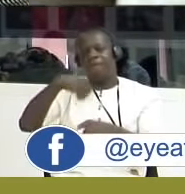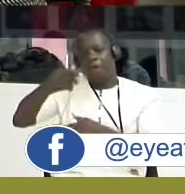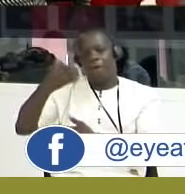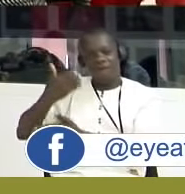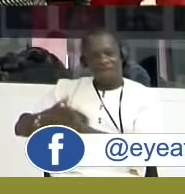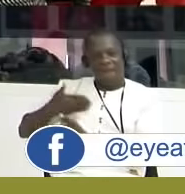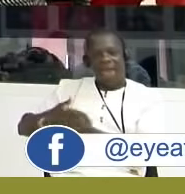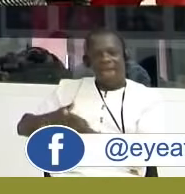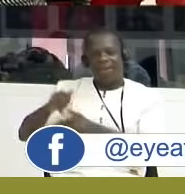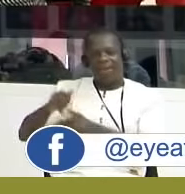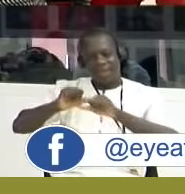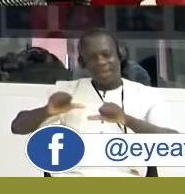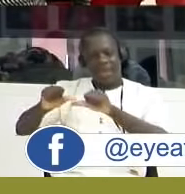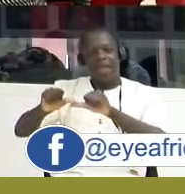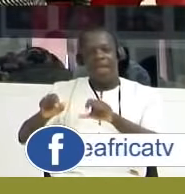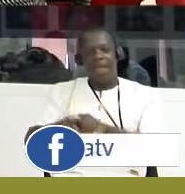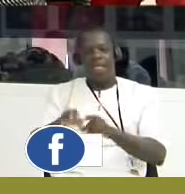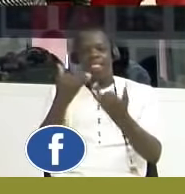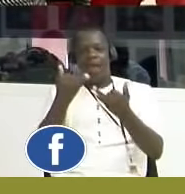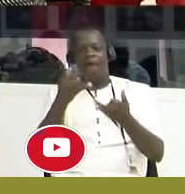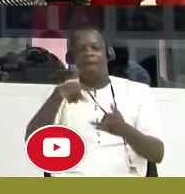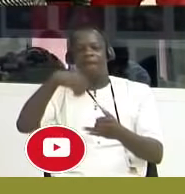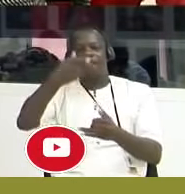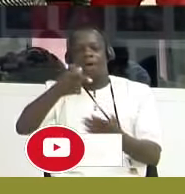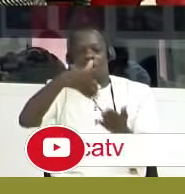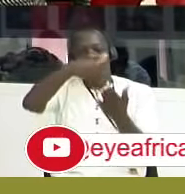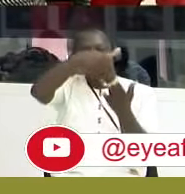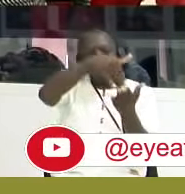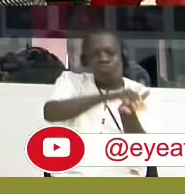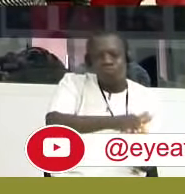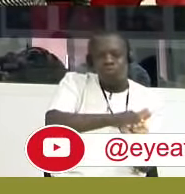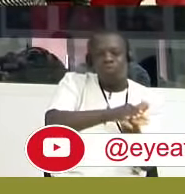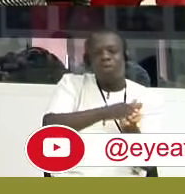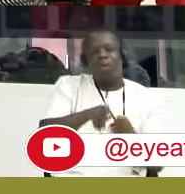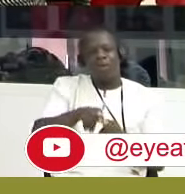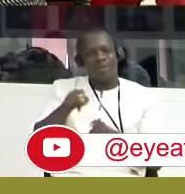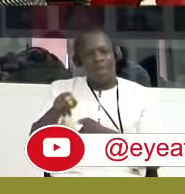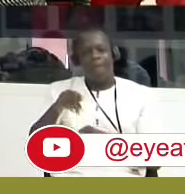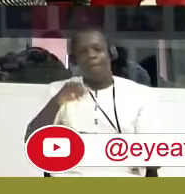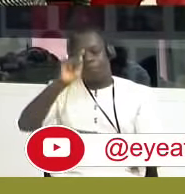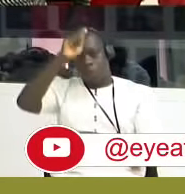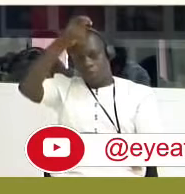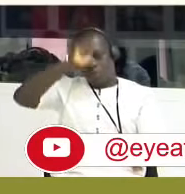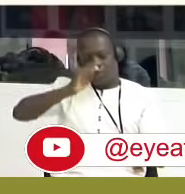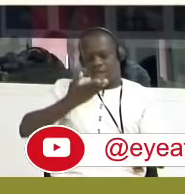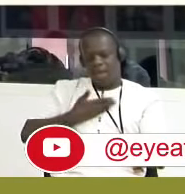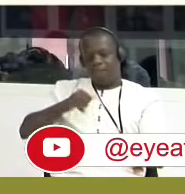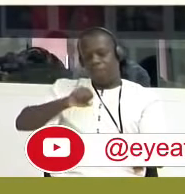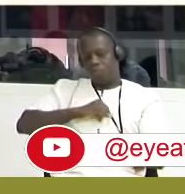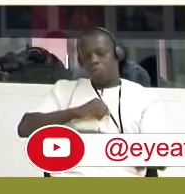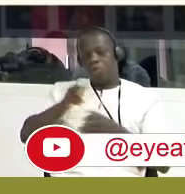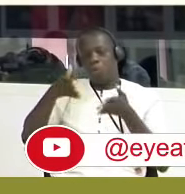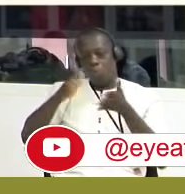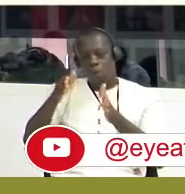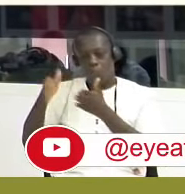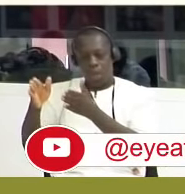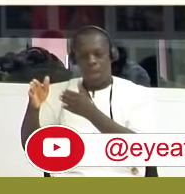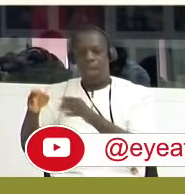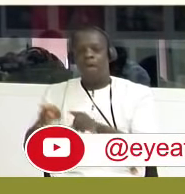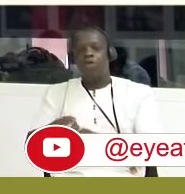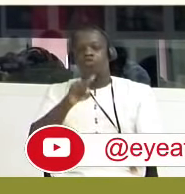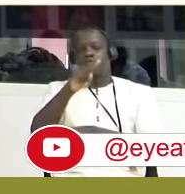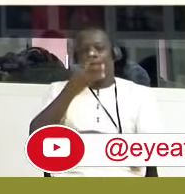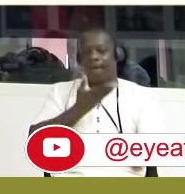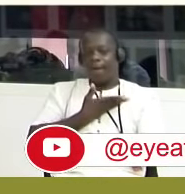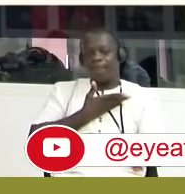And for the rape case, police have their own procedures. You have to conduct